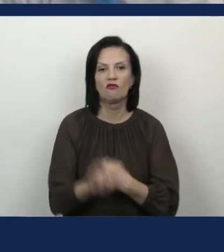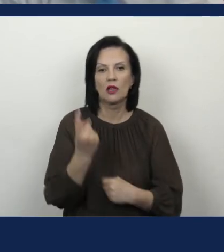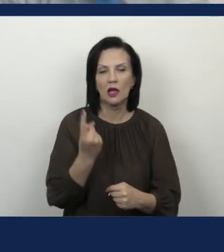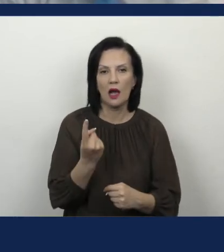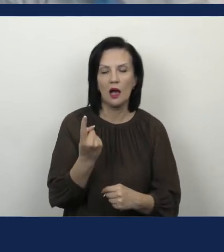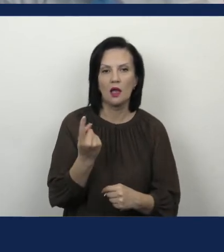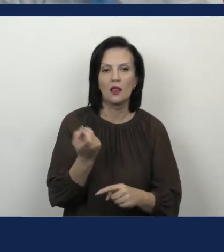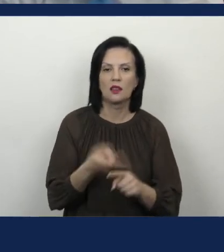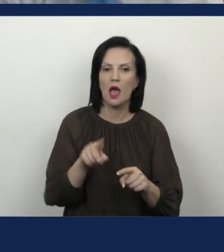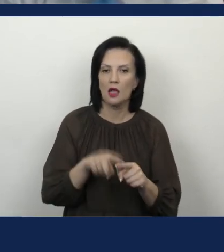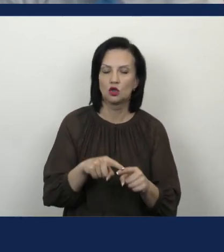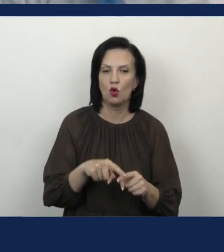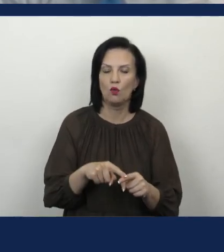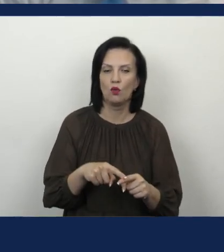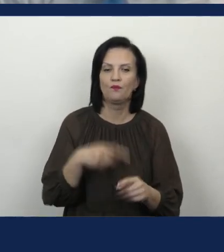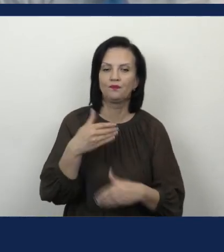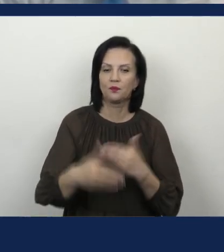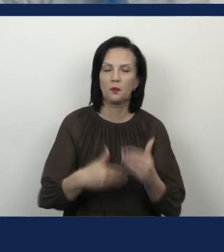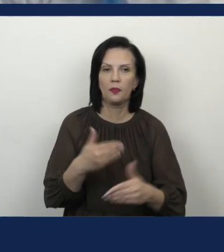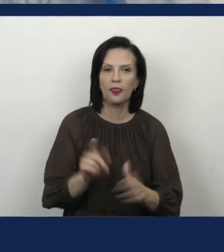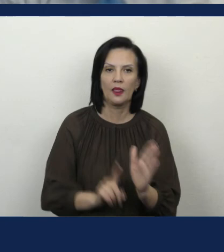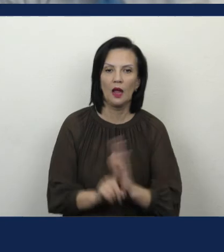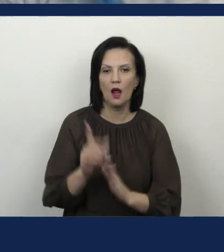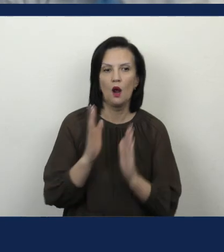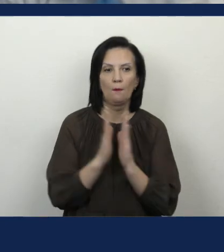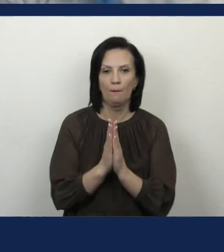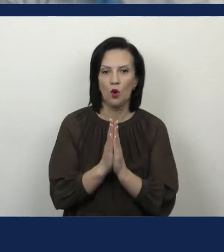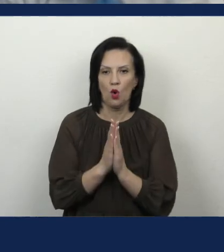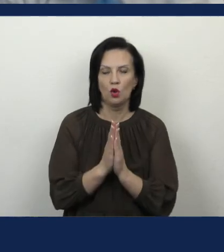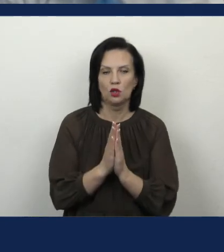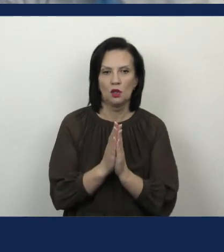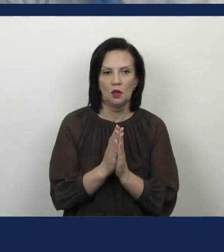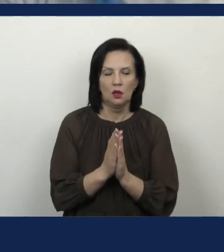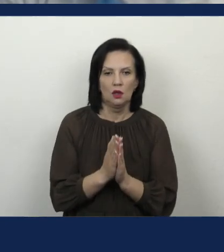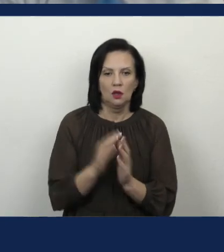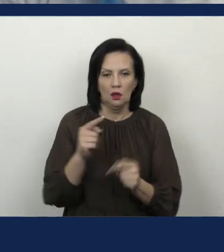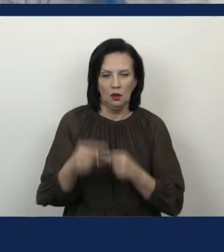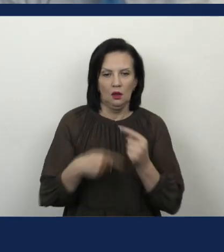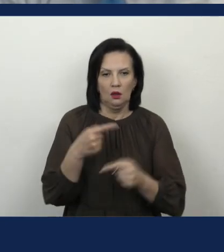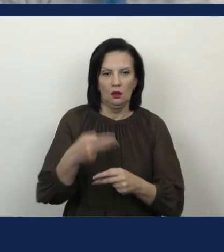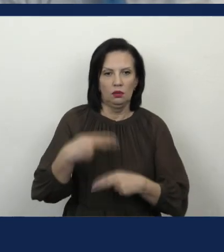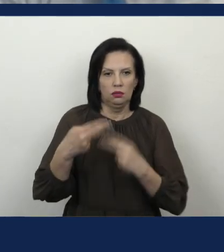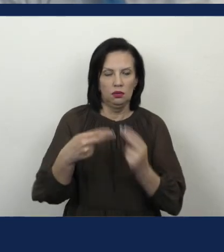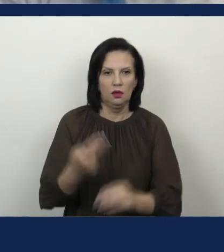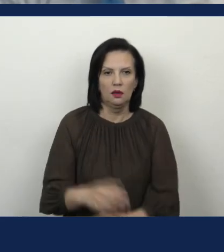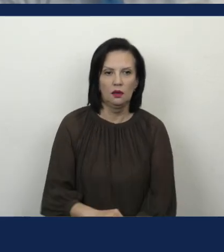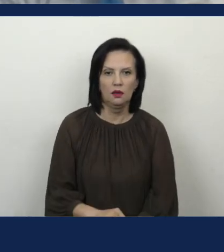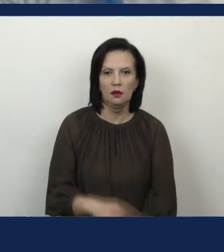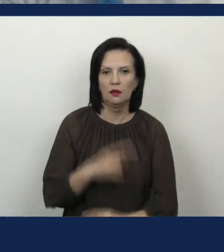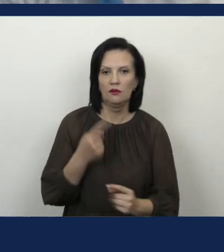the largest number of cases related to the election process takes place at that stage.